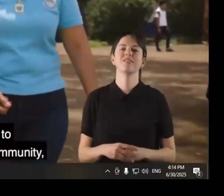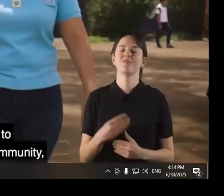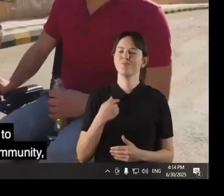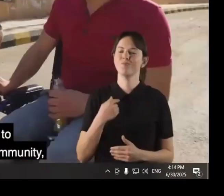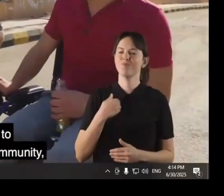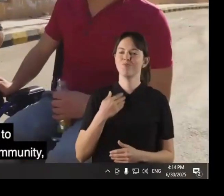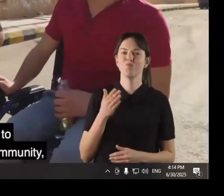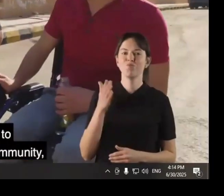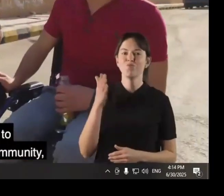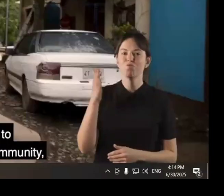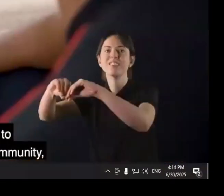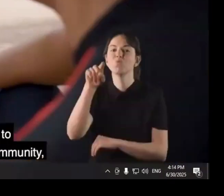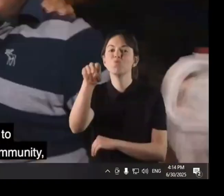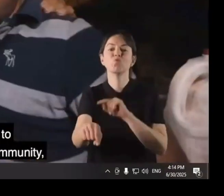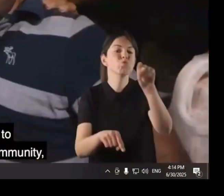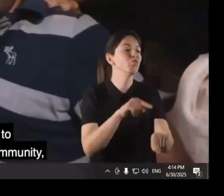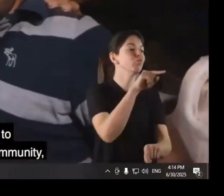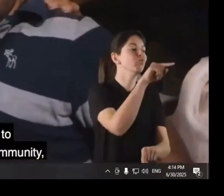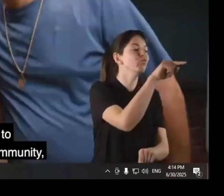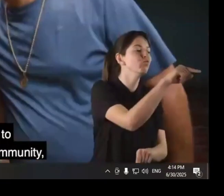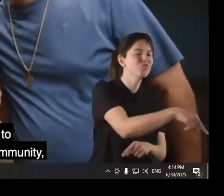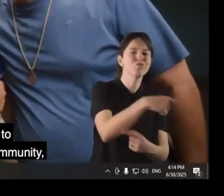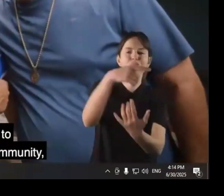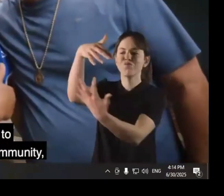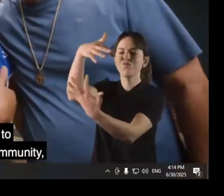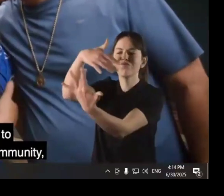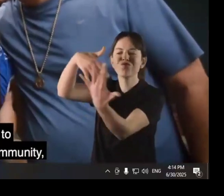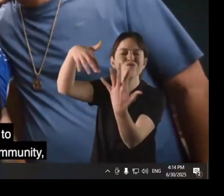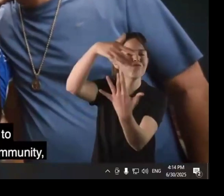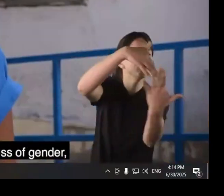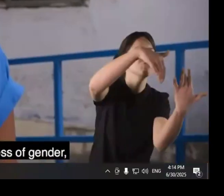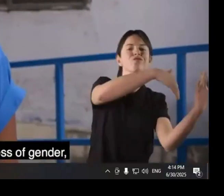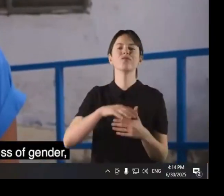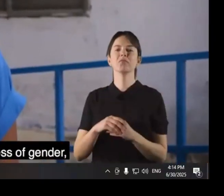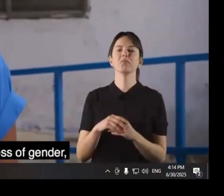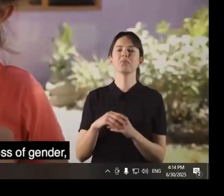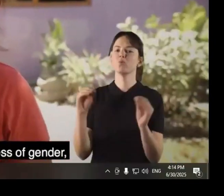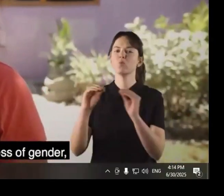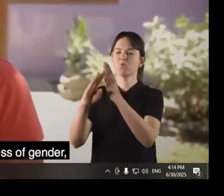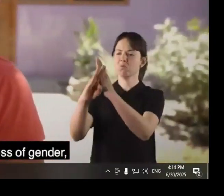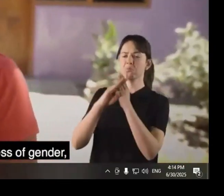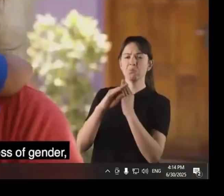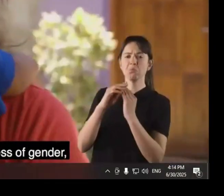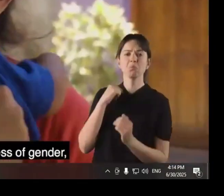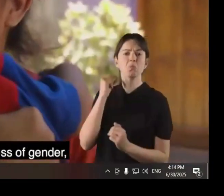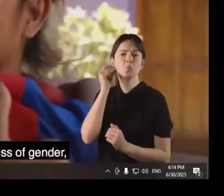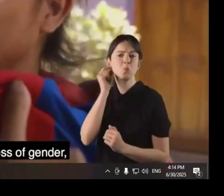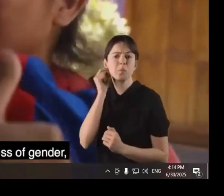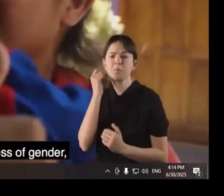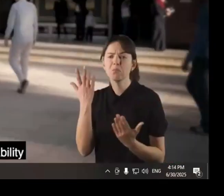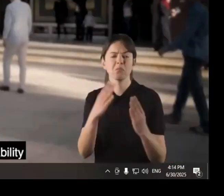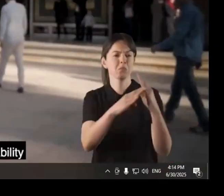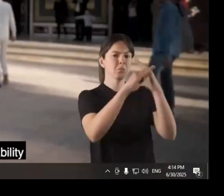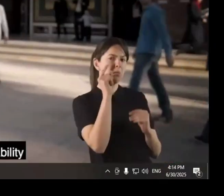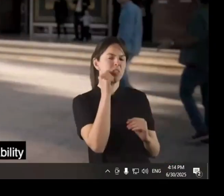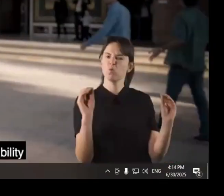to contribute to my family and community, without discrimination and regardless of gender. And